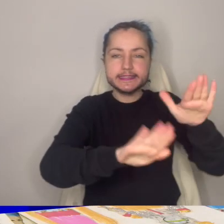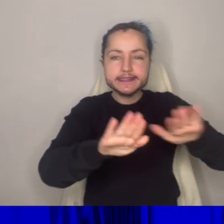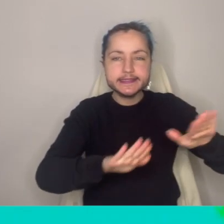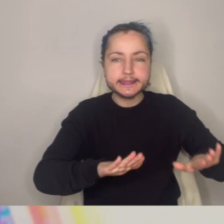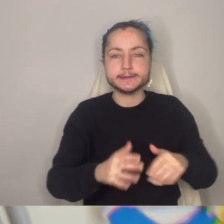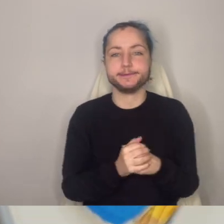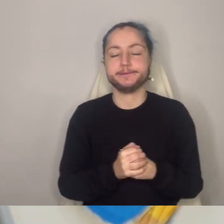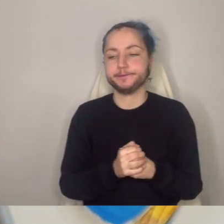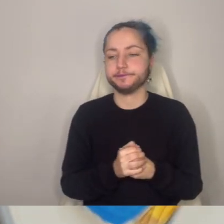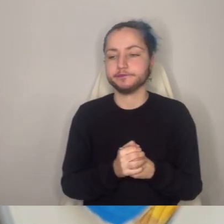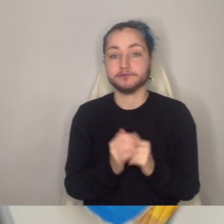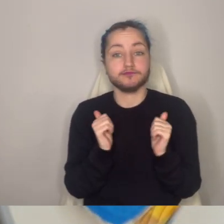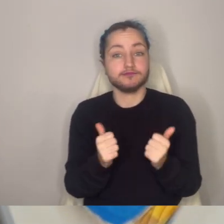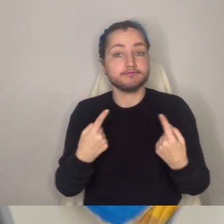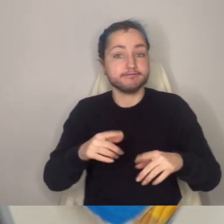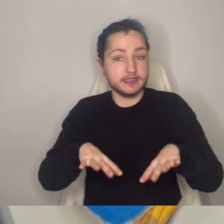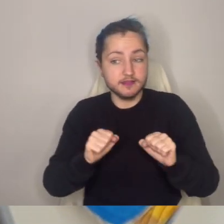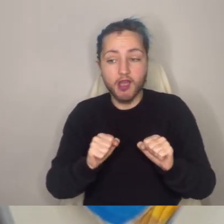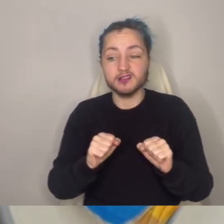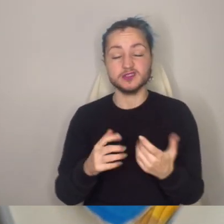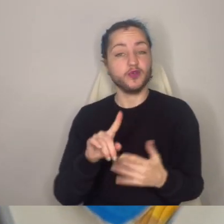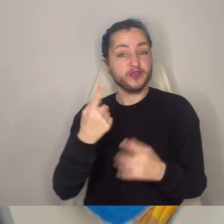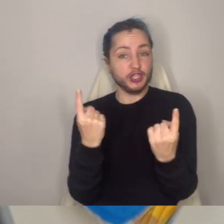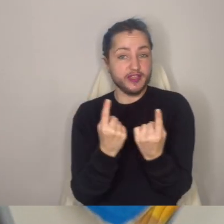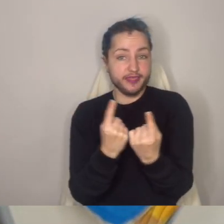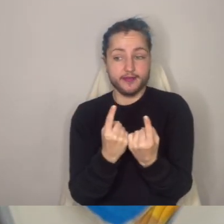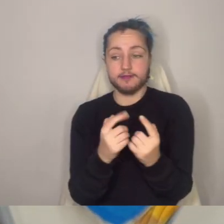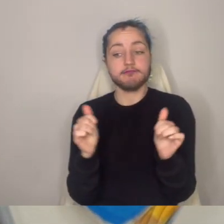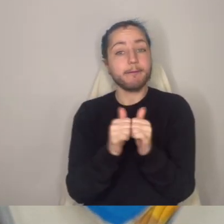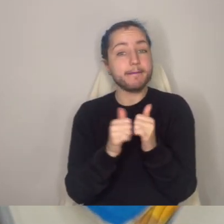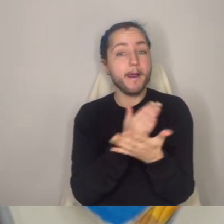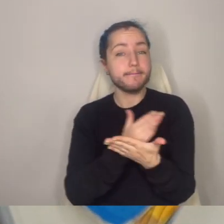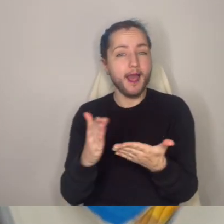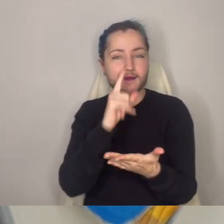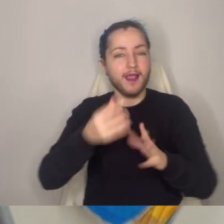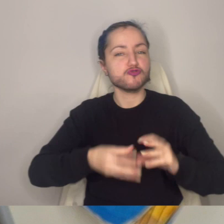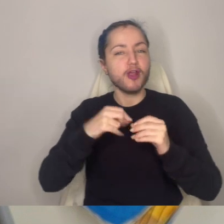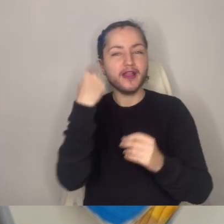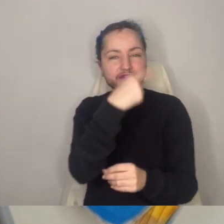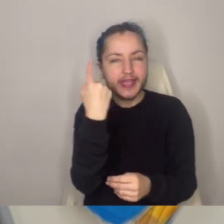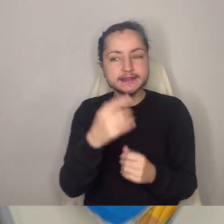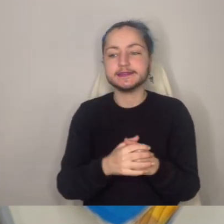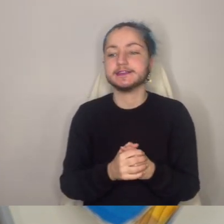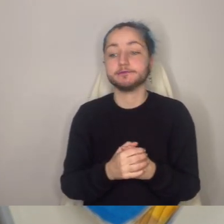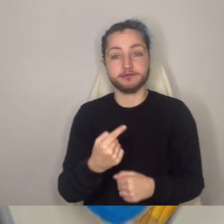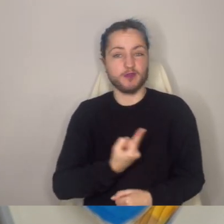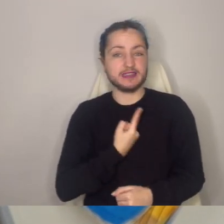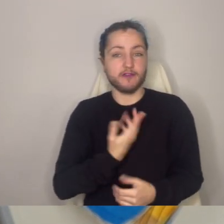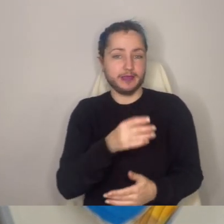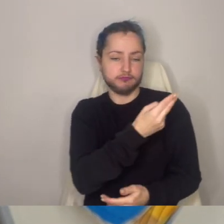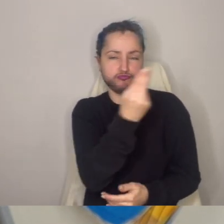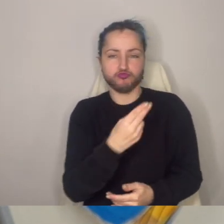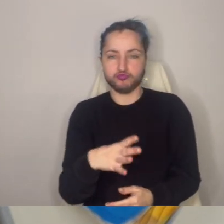The first thing is just having a blank piece of paper to create some faces on. I have my